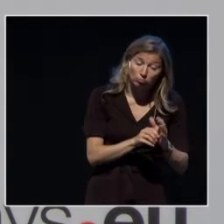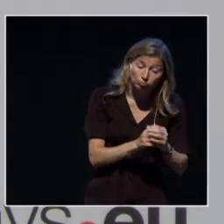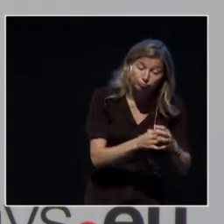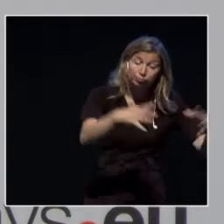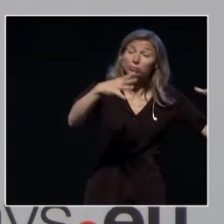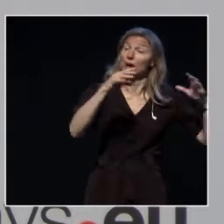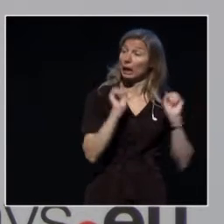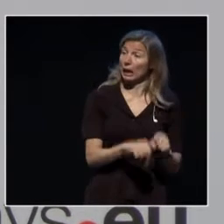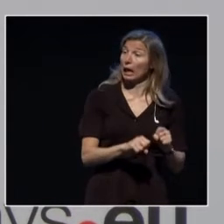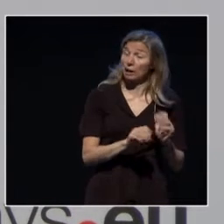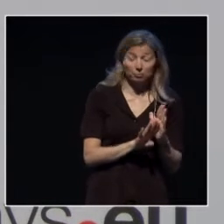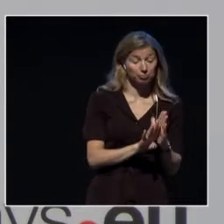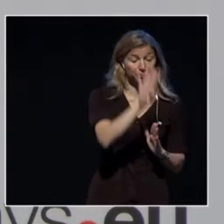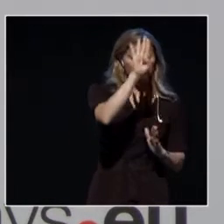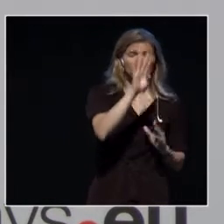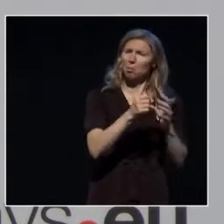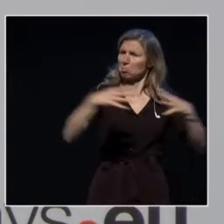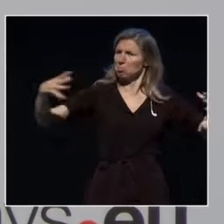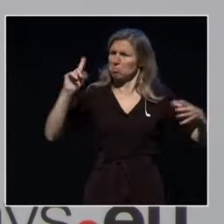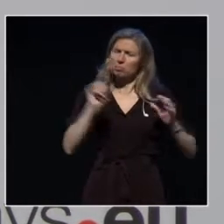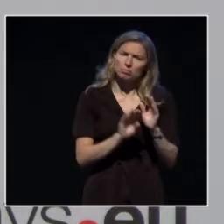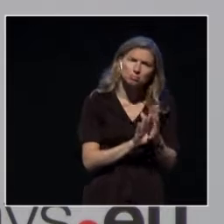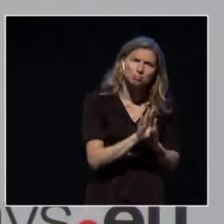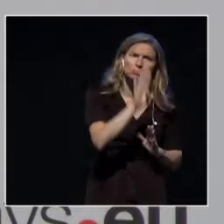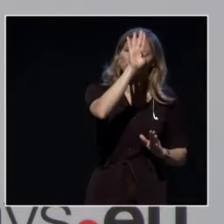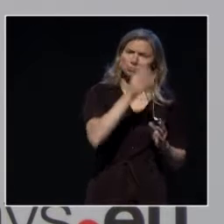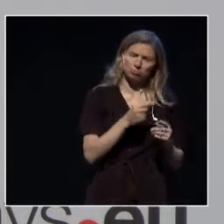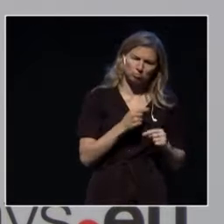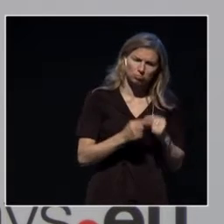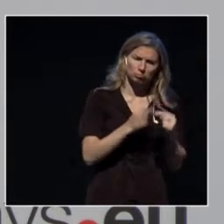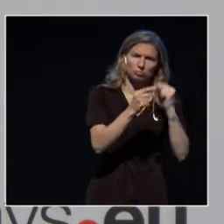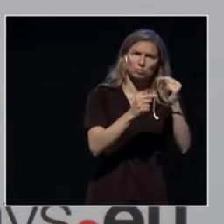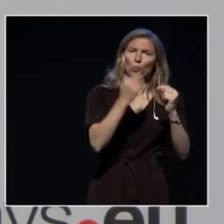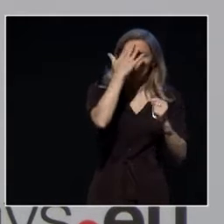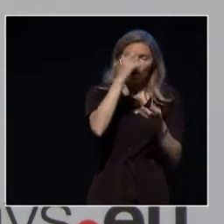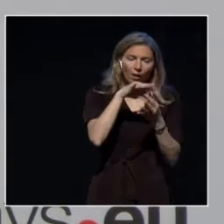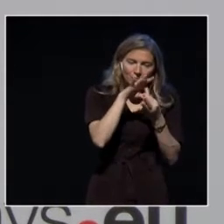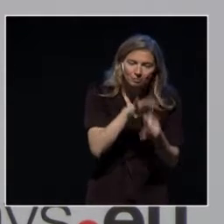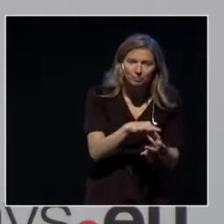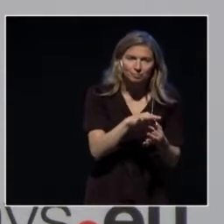way that was not possible before if they're information-based rather than